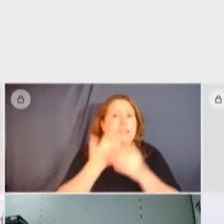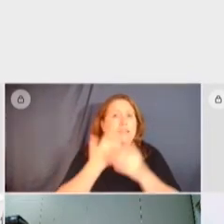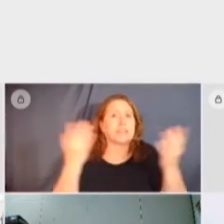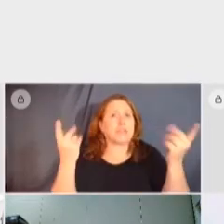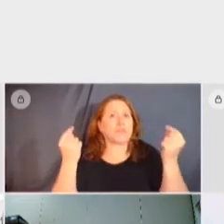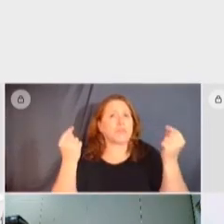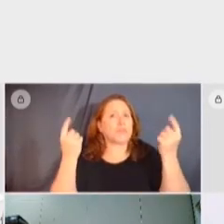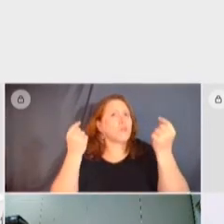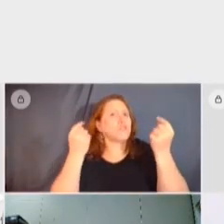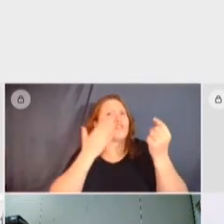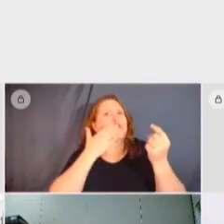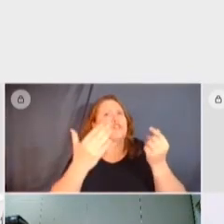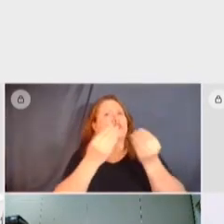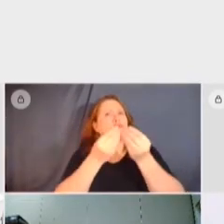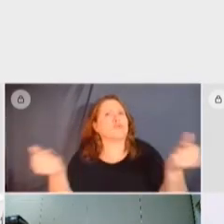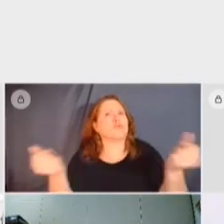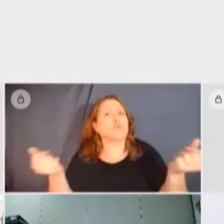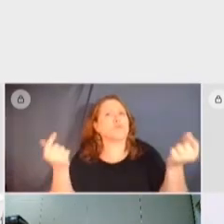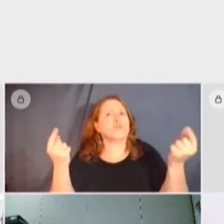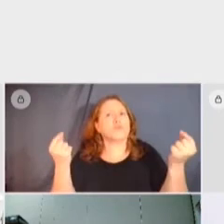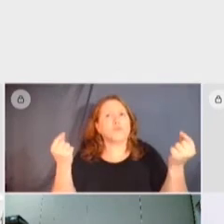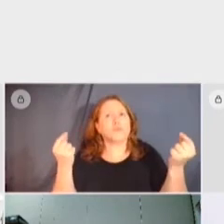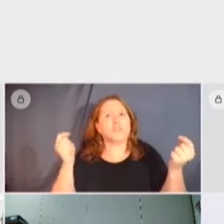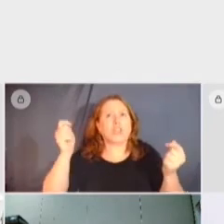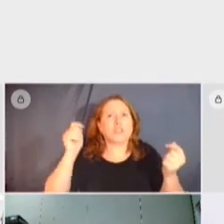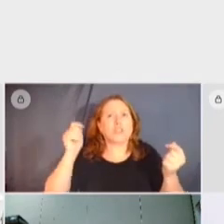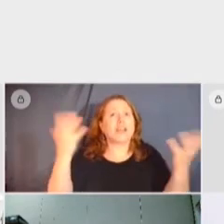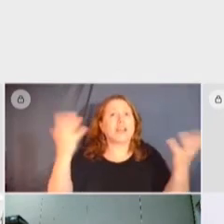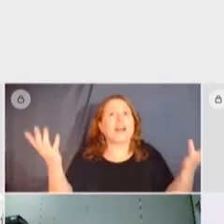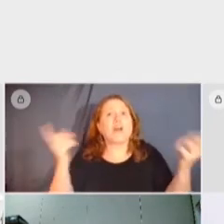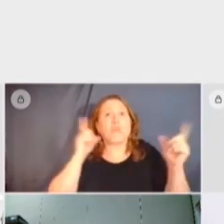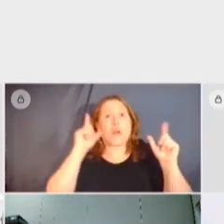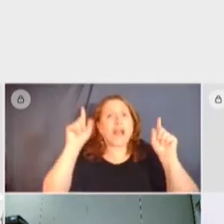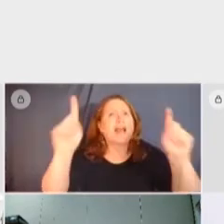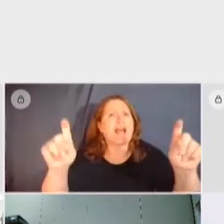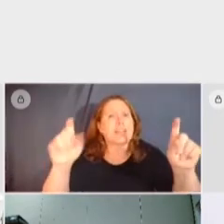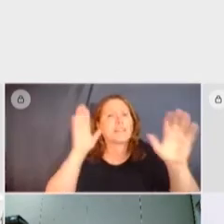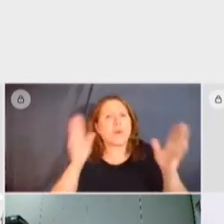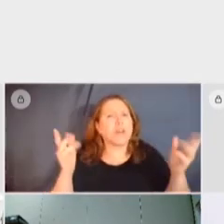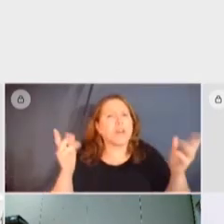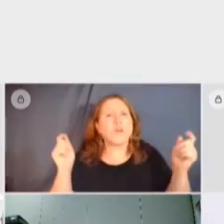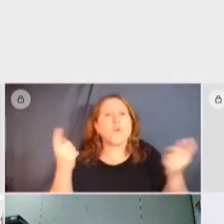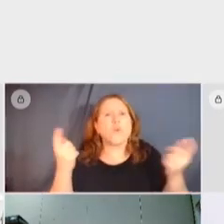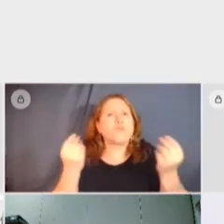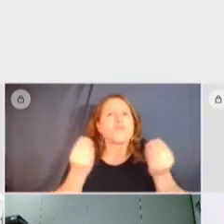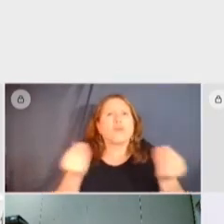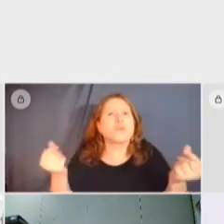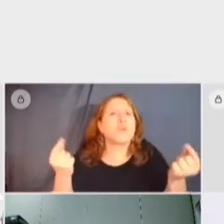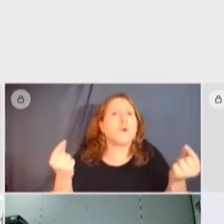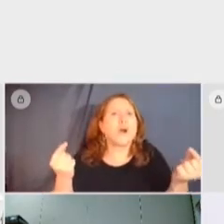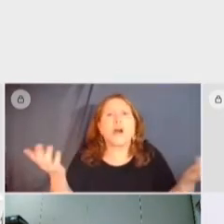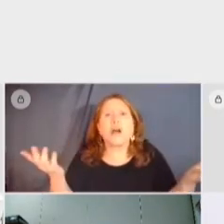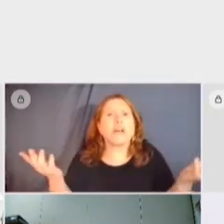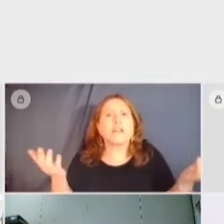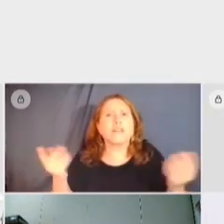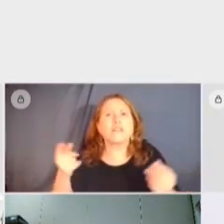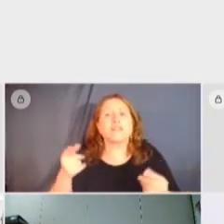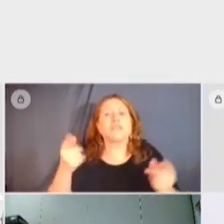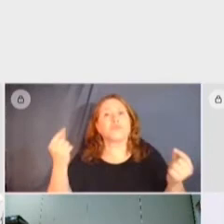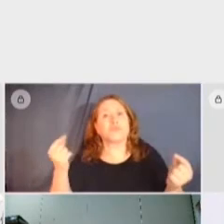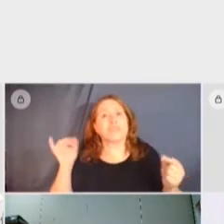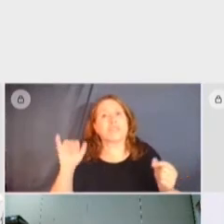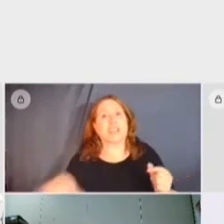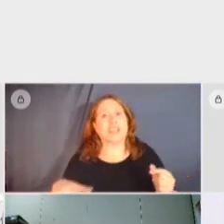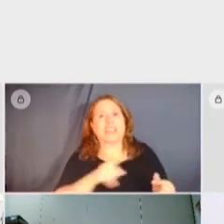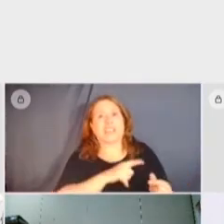I think that this is one of those things you can do. You know, it's a legislative session. It's a